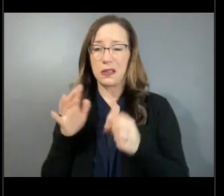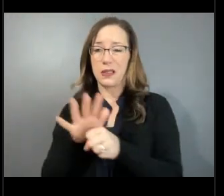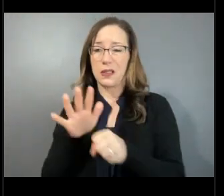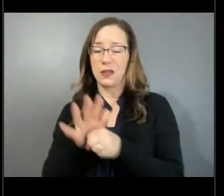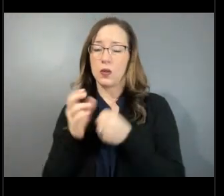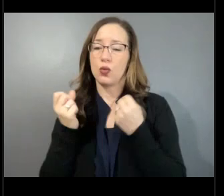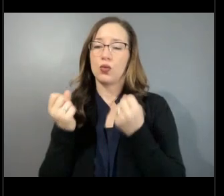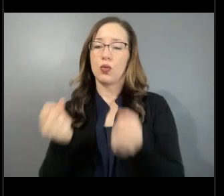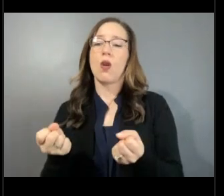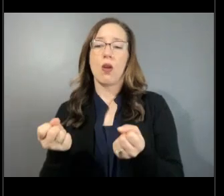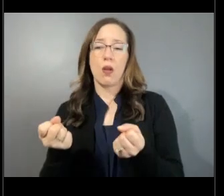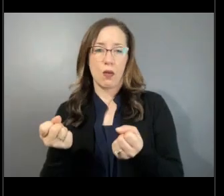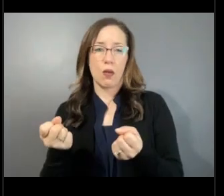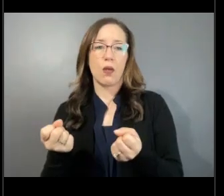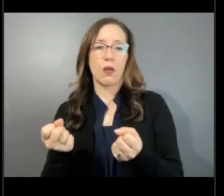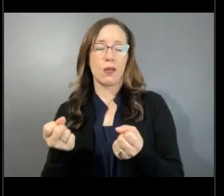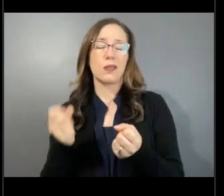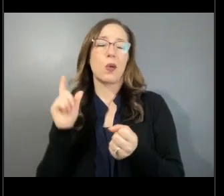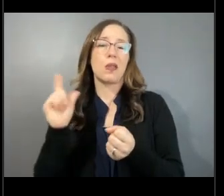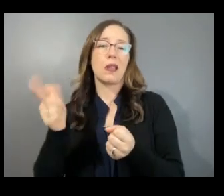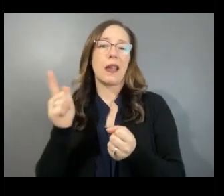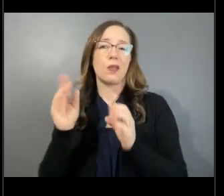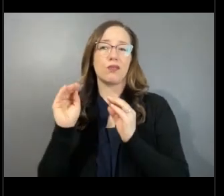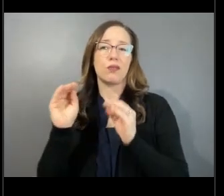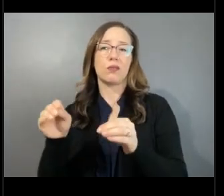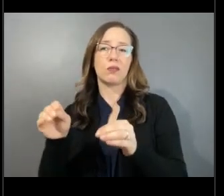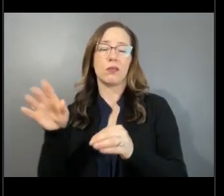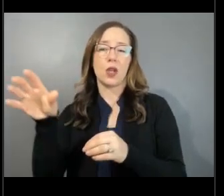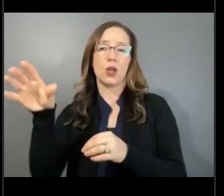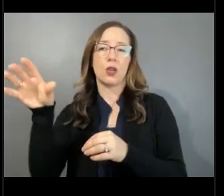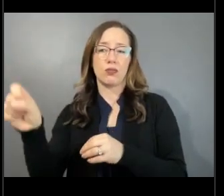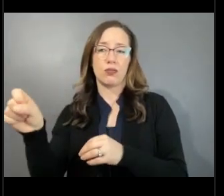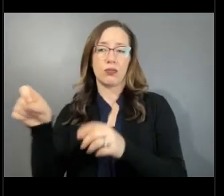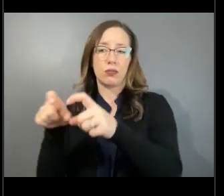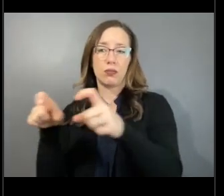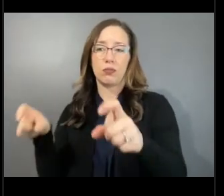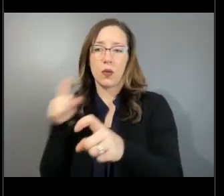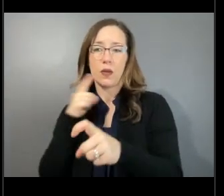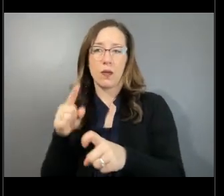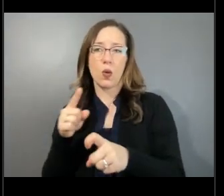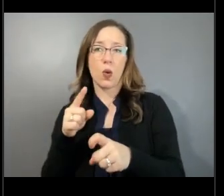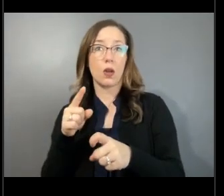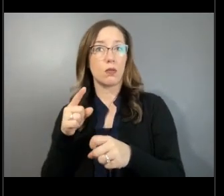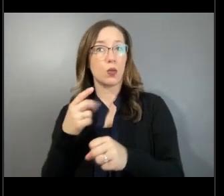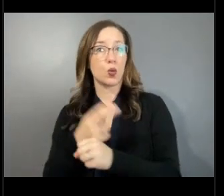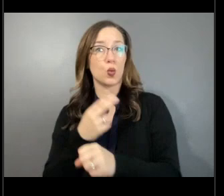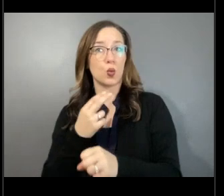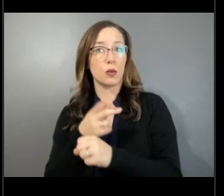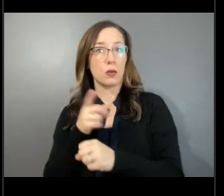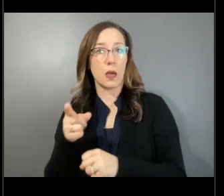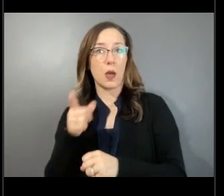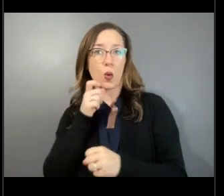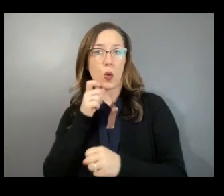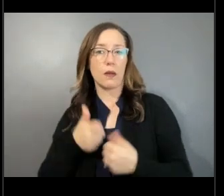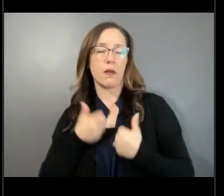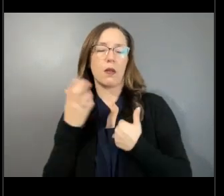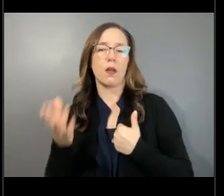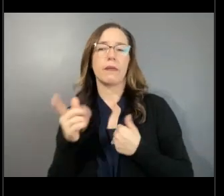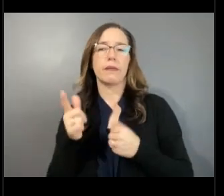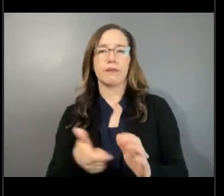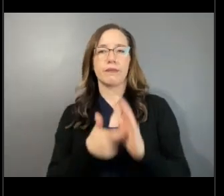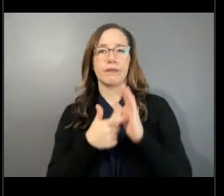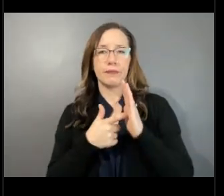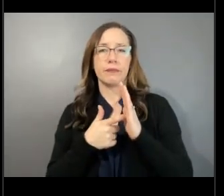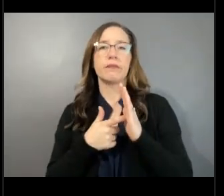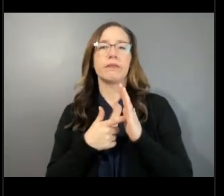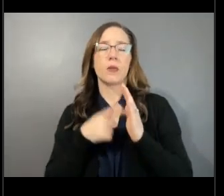to allow for later installation of grab bars for resident use. This requirement applies to